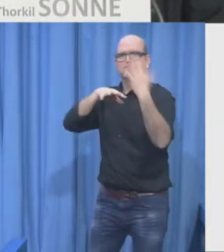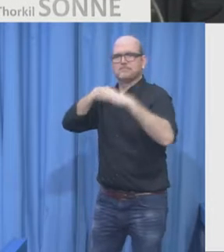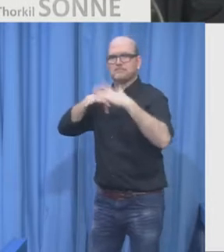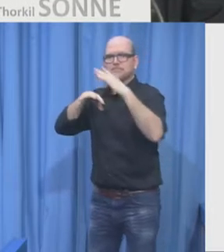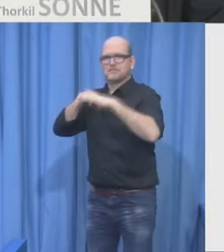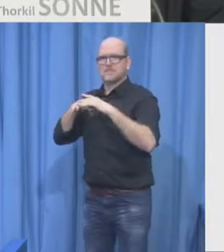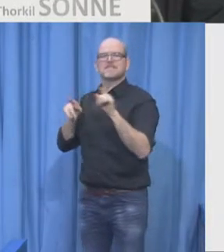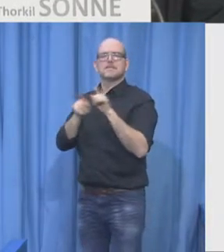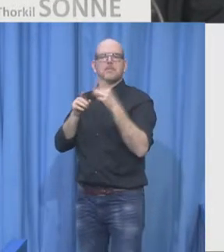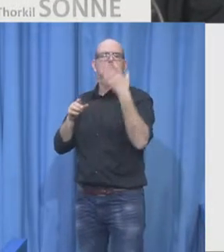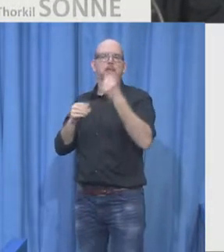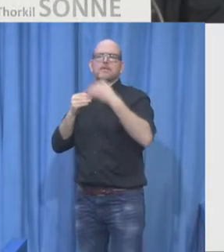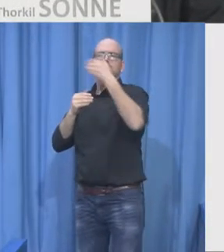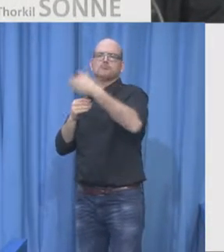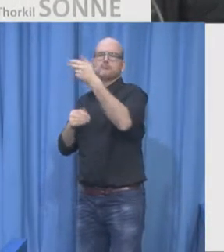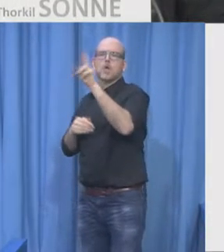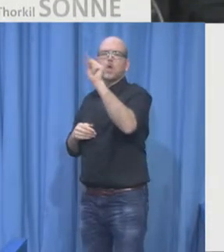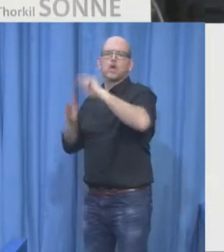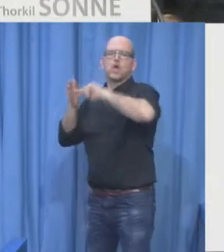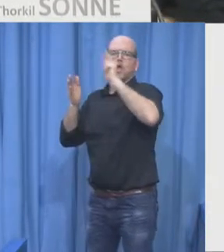Day events.